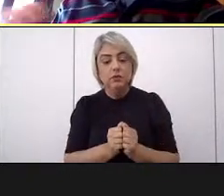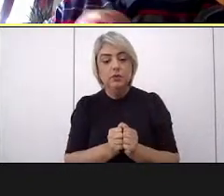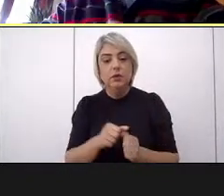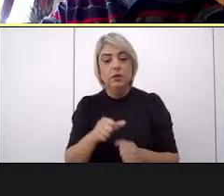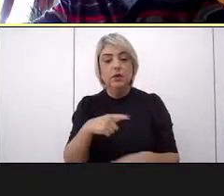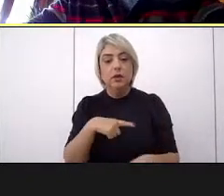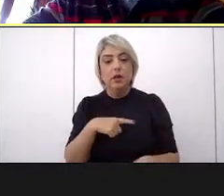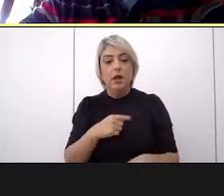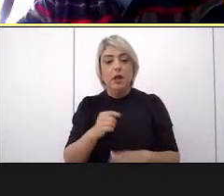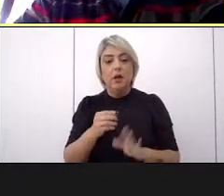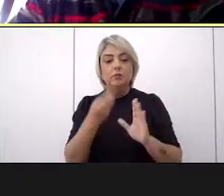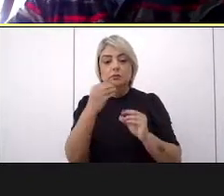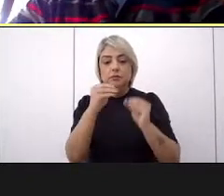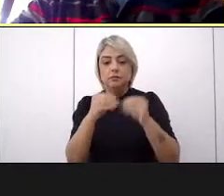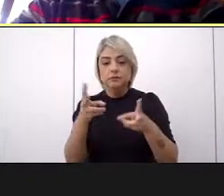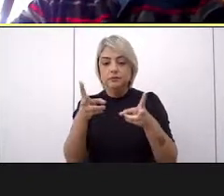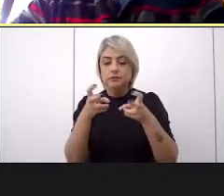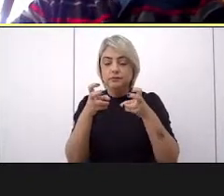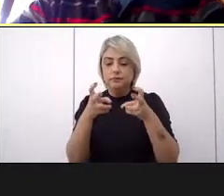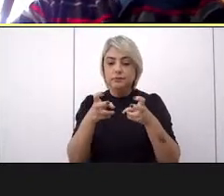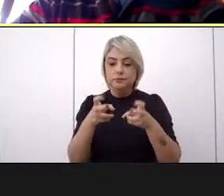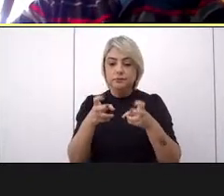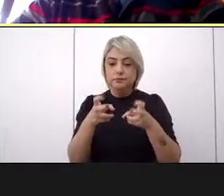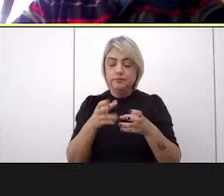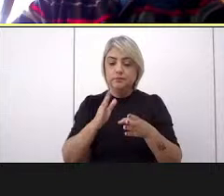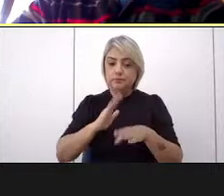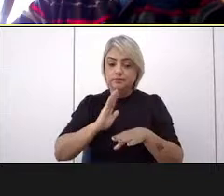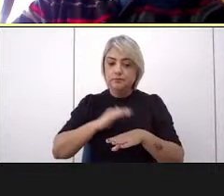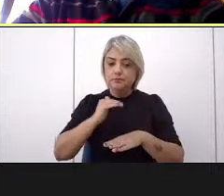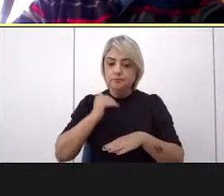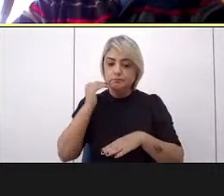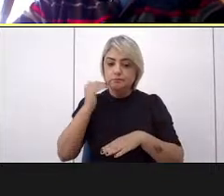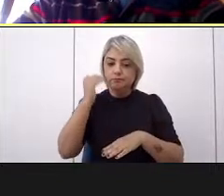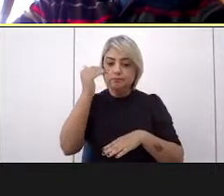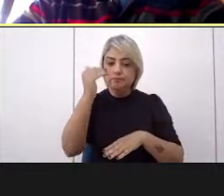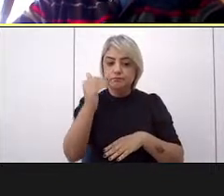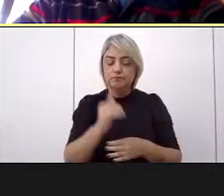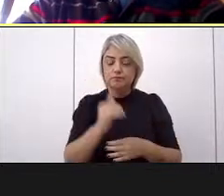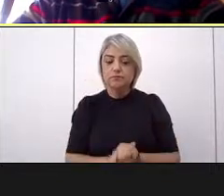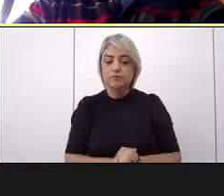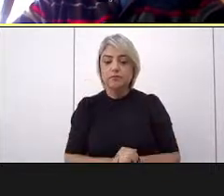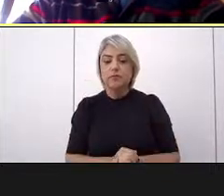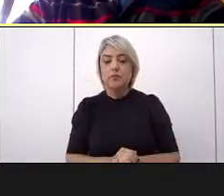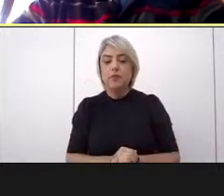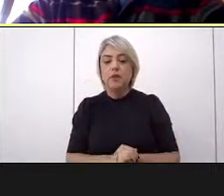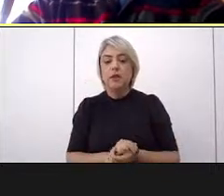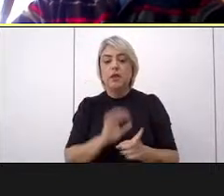resources available to them to influence public action.